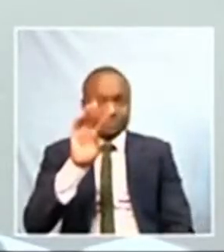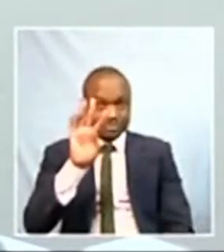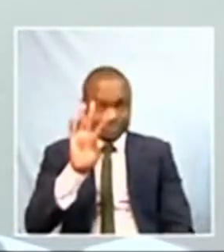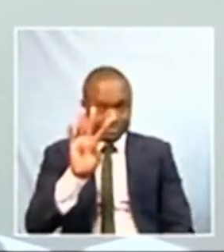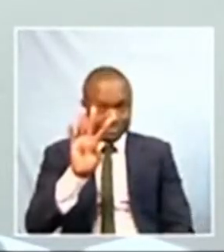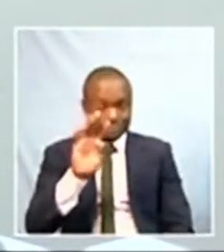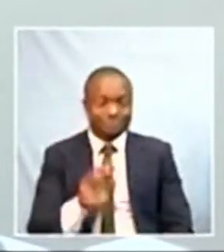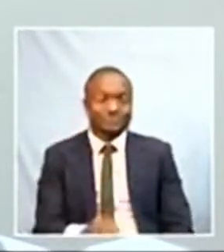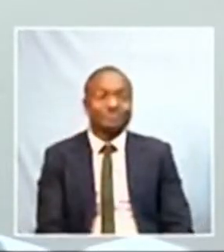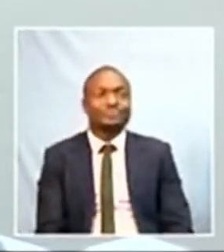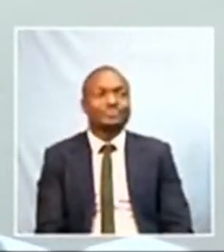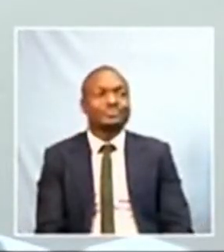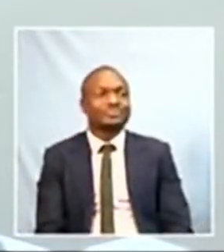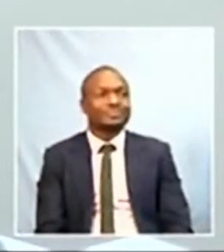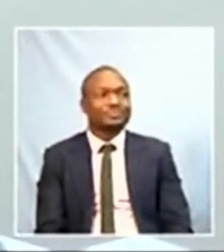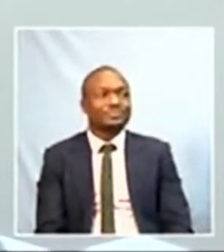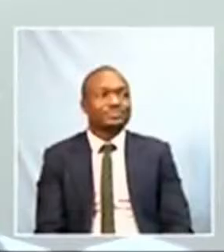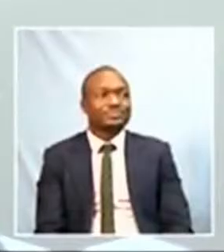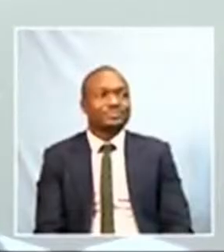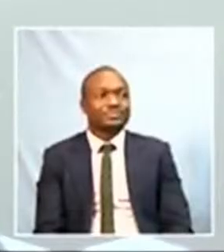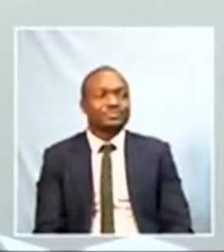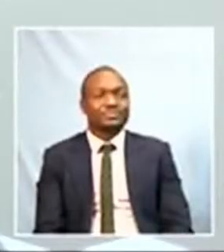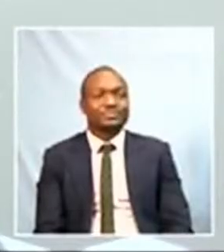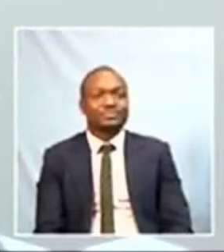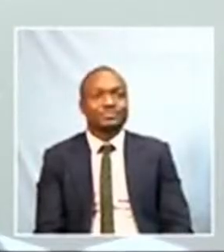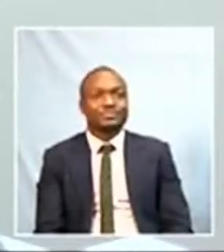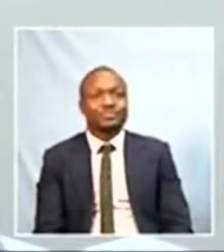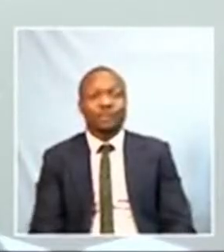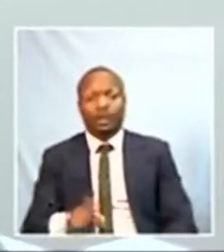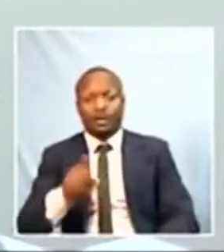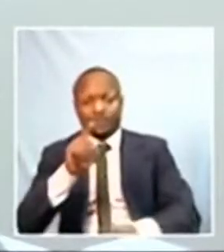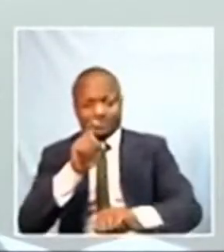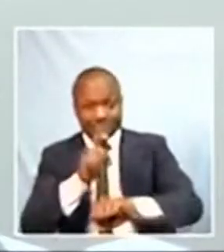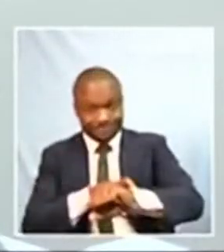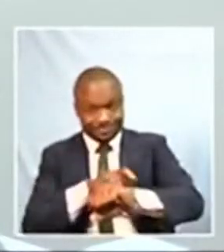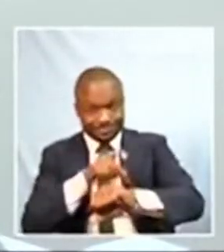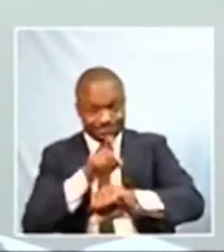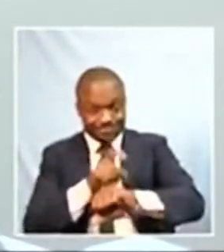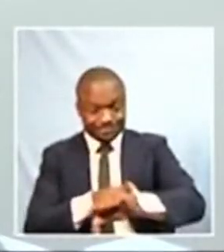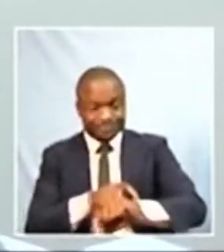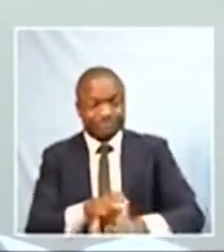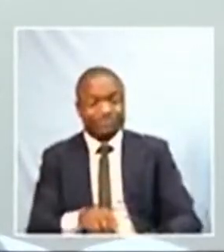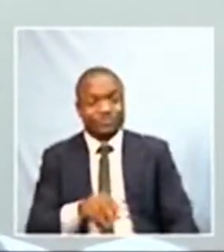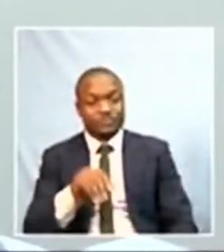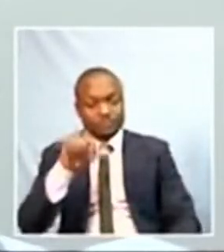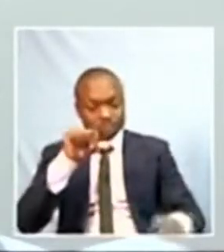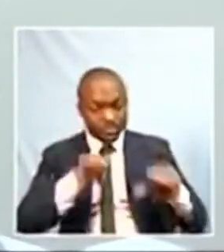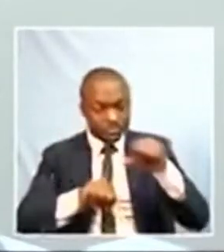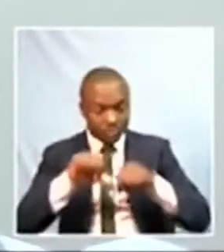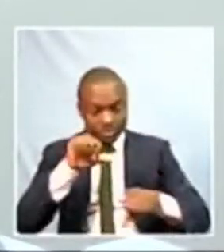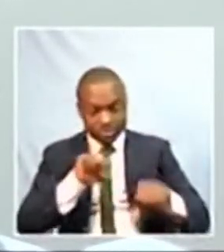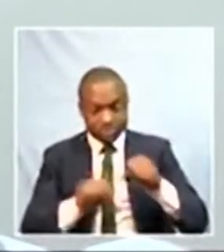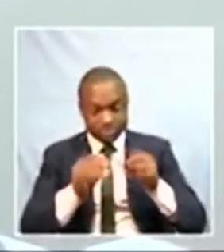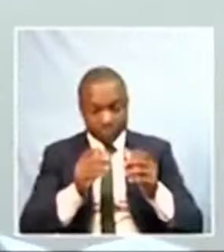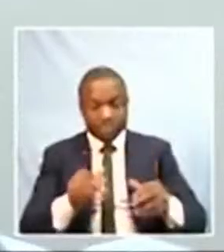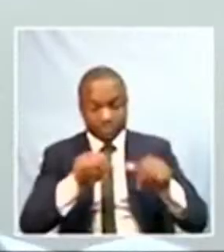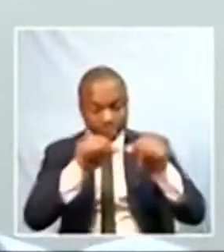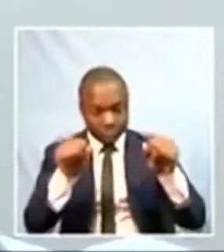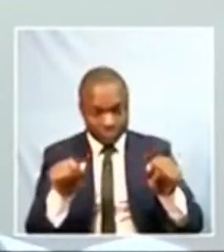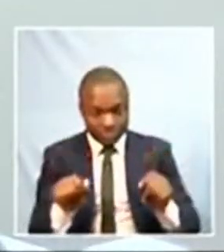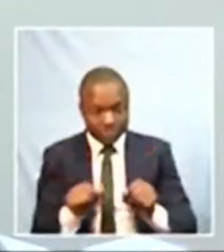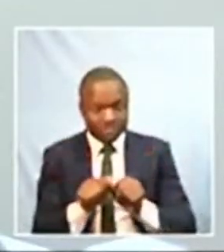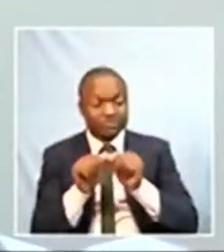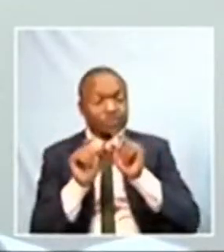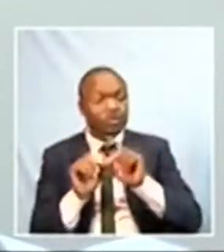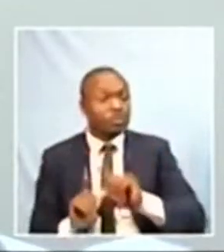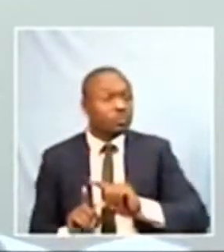And as at a time the Auditor General